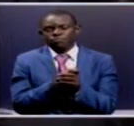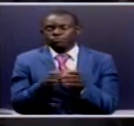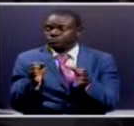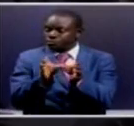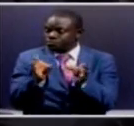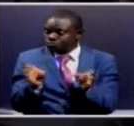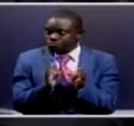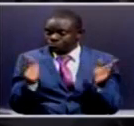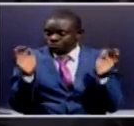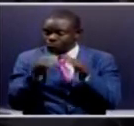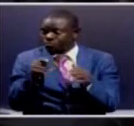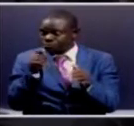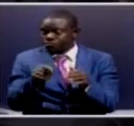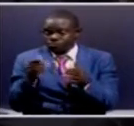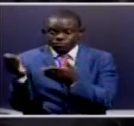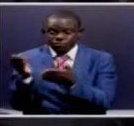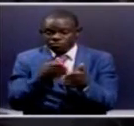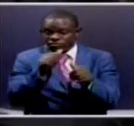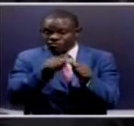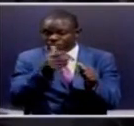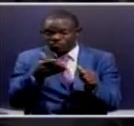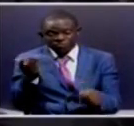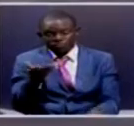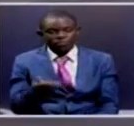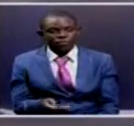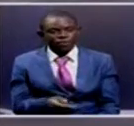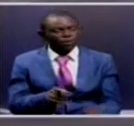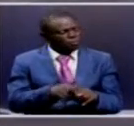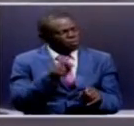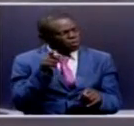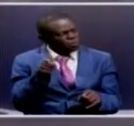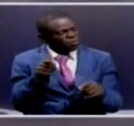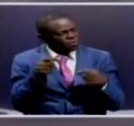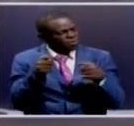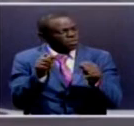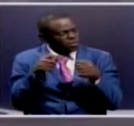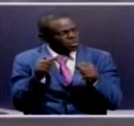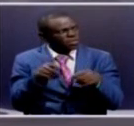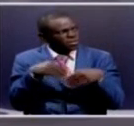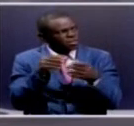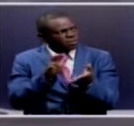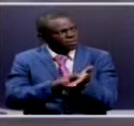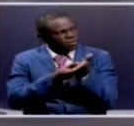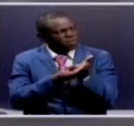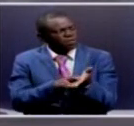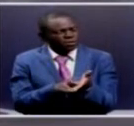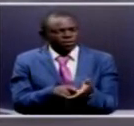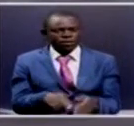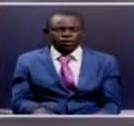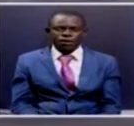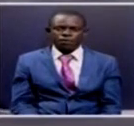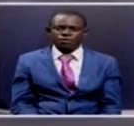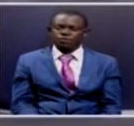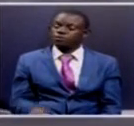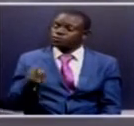everybody. Even under the principle, it attempts to have a semblance of representation. That's a very good. That's broader than the political parties.